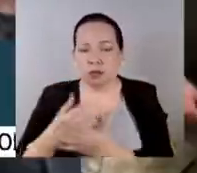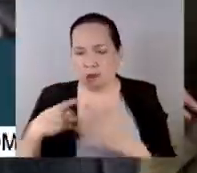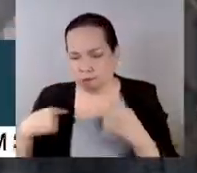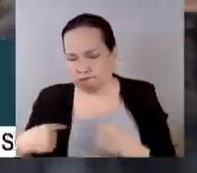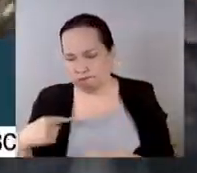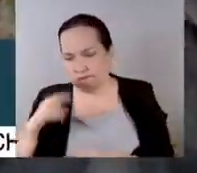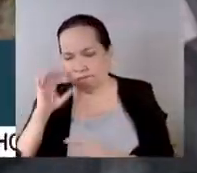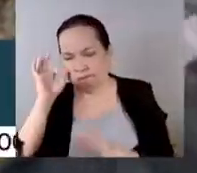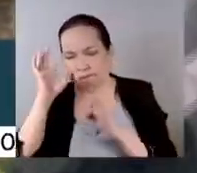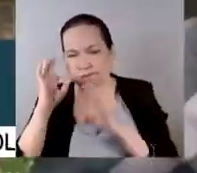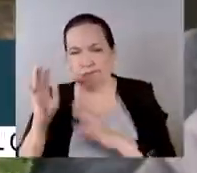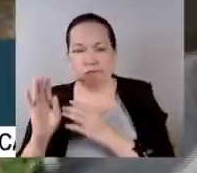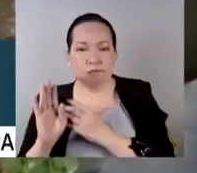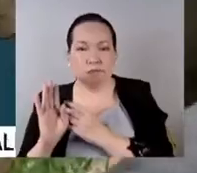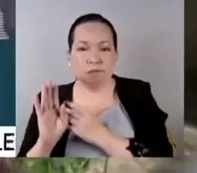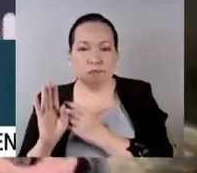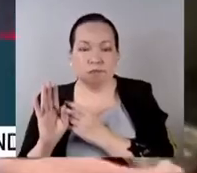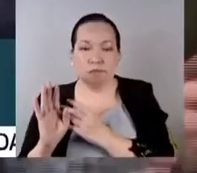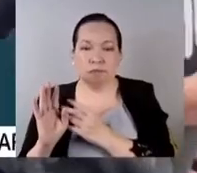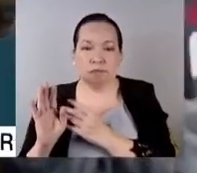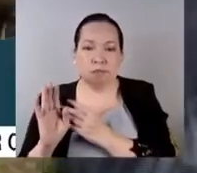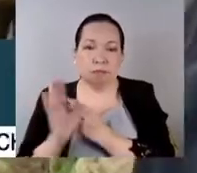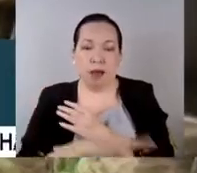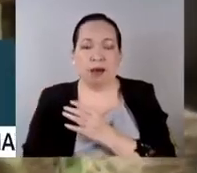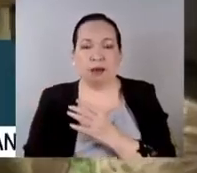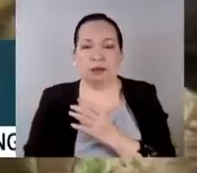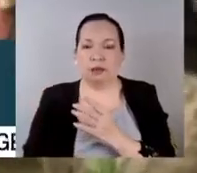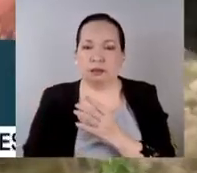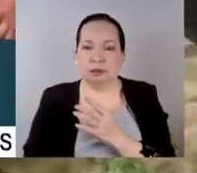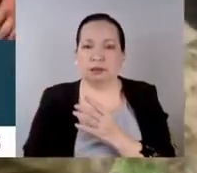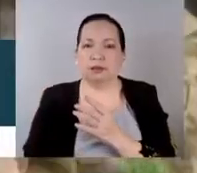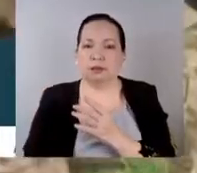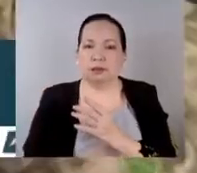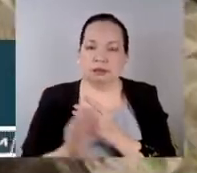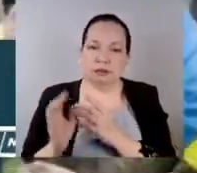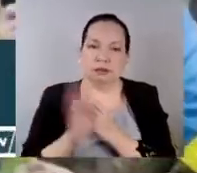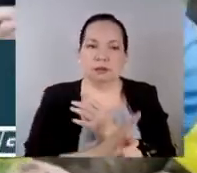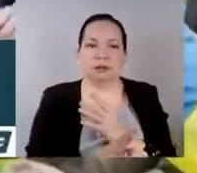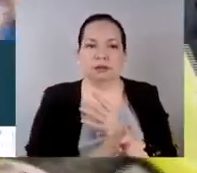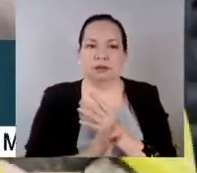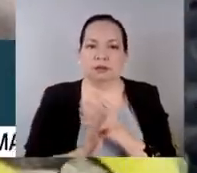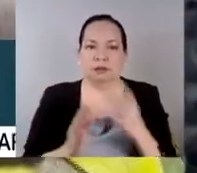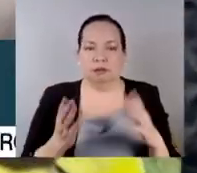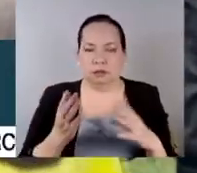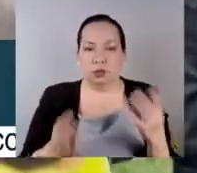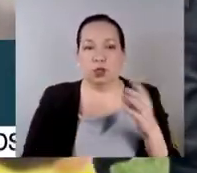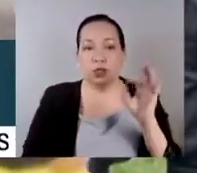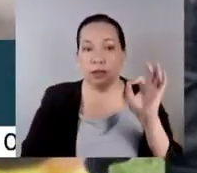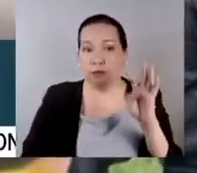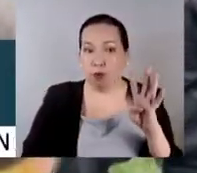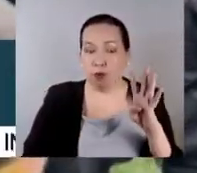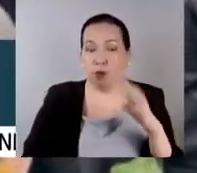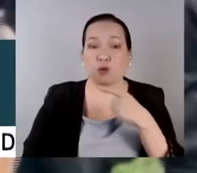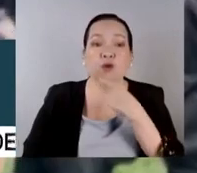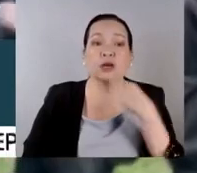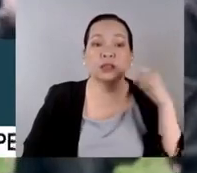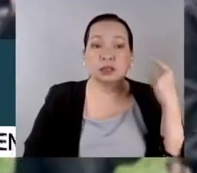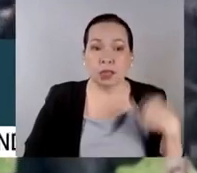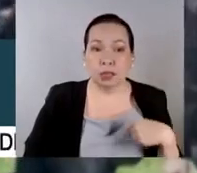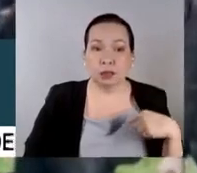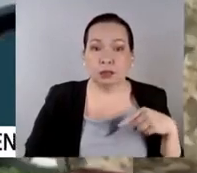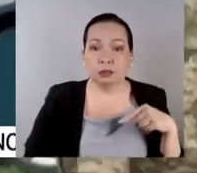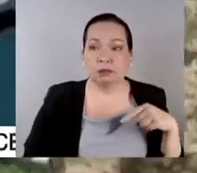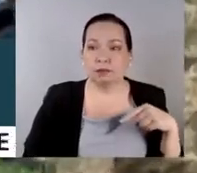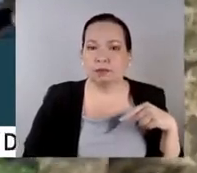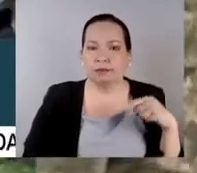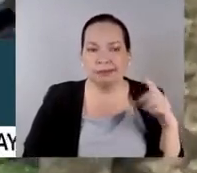to Kyiv. They included members of the National Guard and Border Guards. 94 Russians in Ukrainian captivity were also